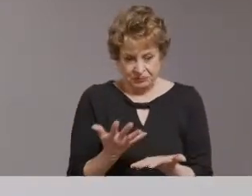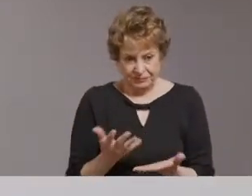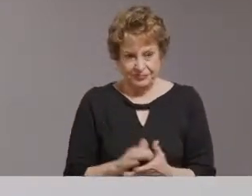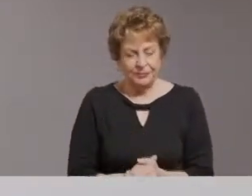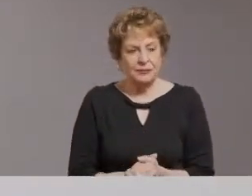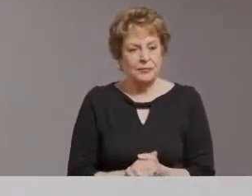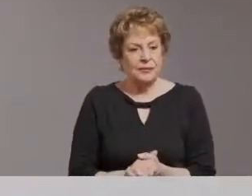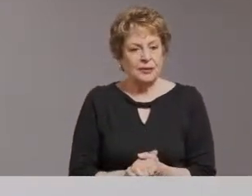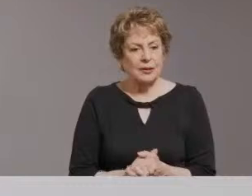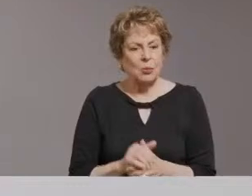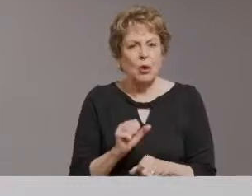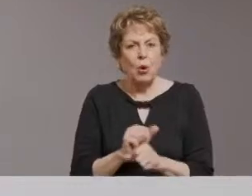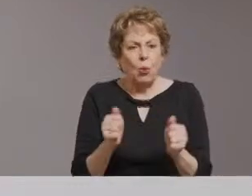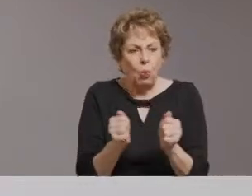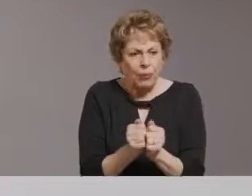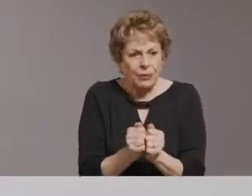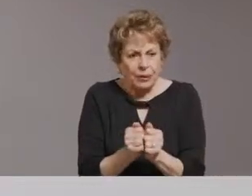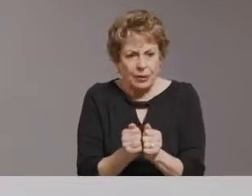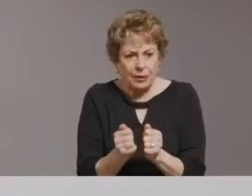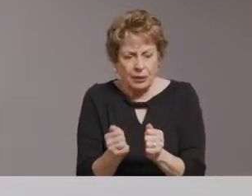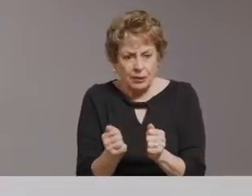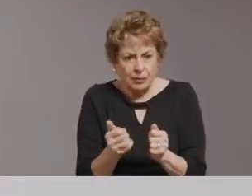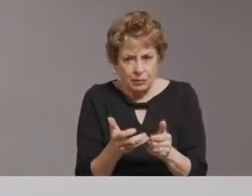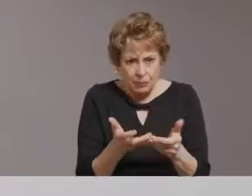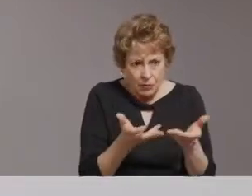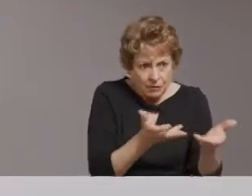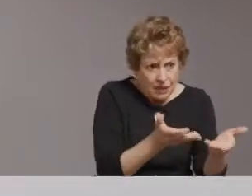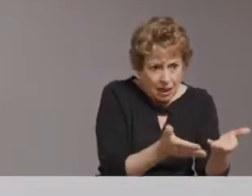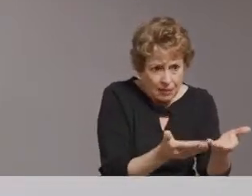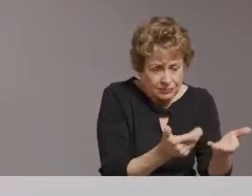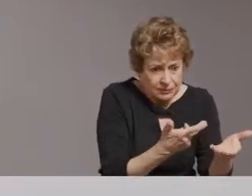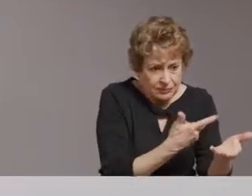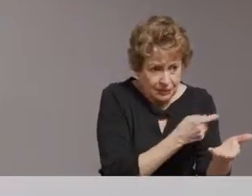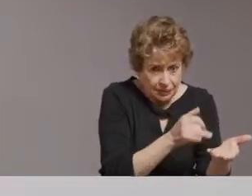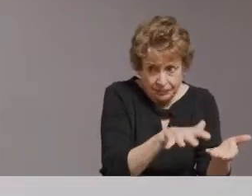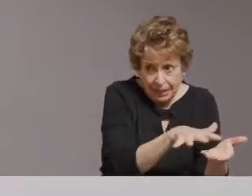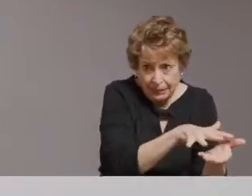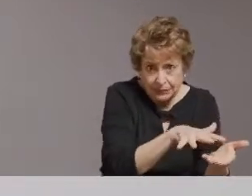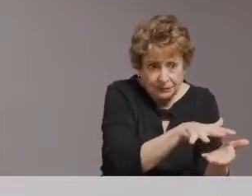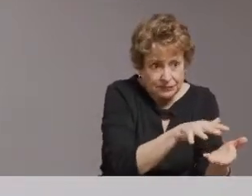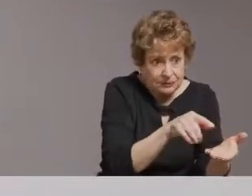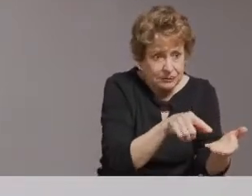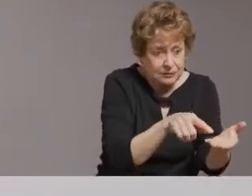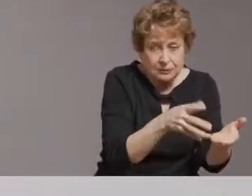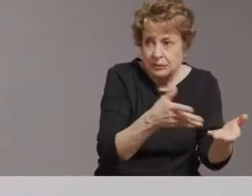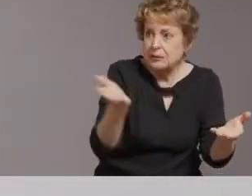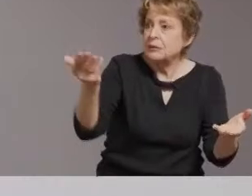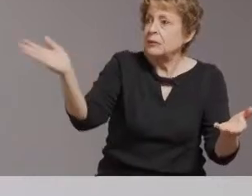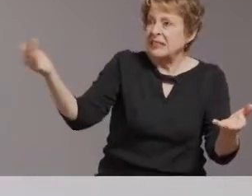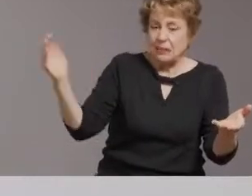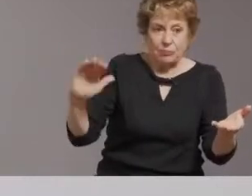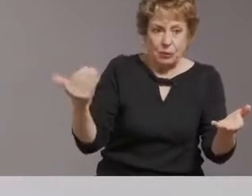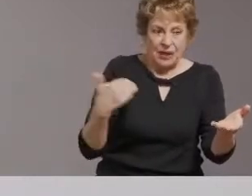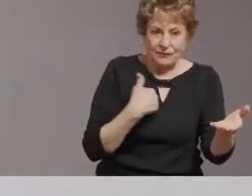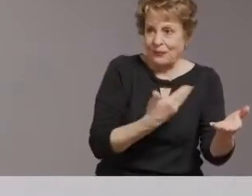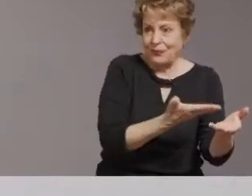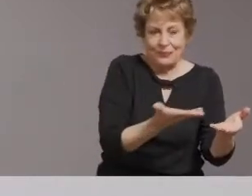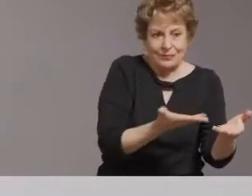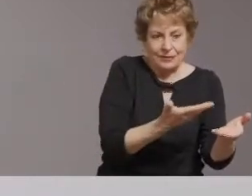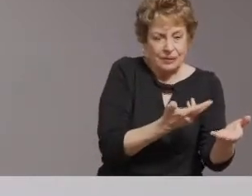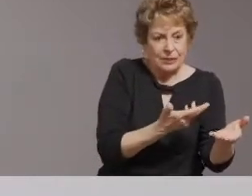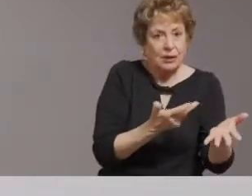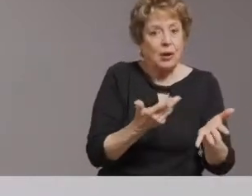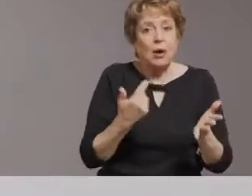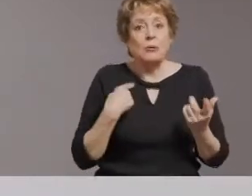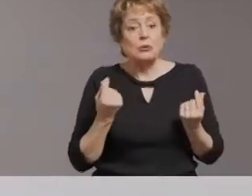provide vaccine at that location to their community. A lot of times we'll work to get them additional